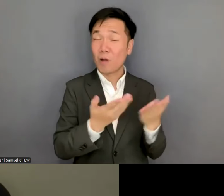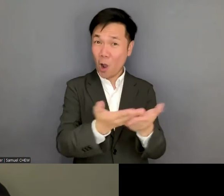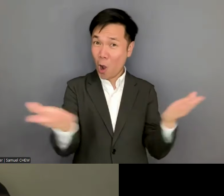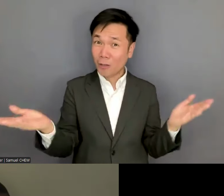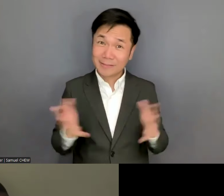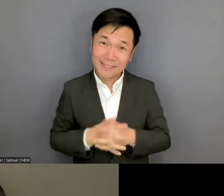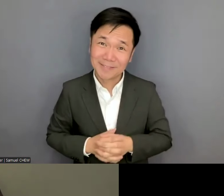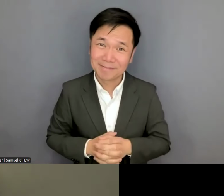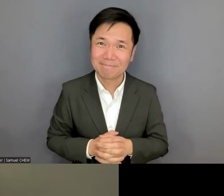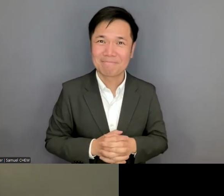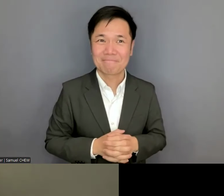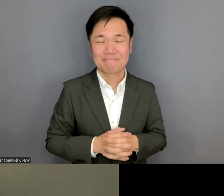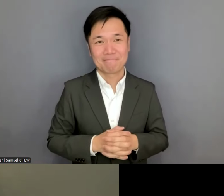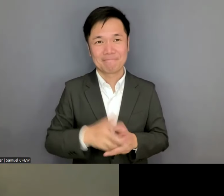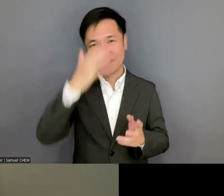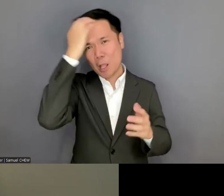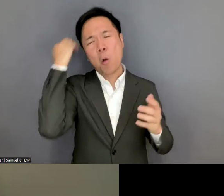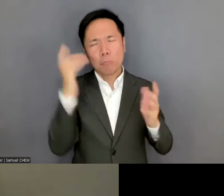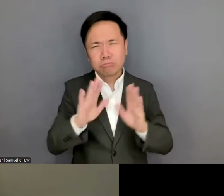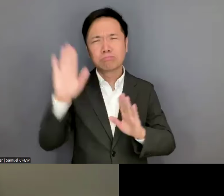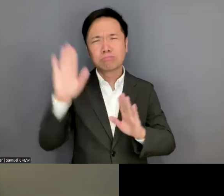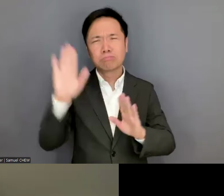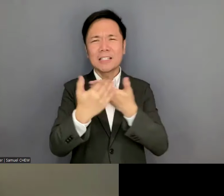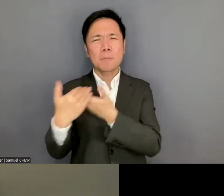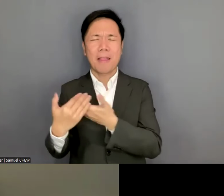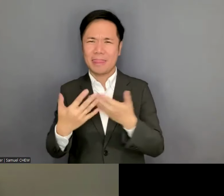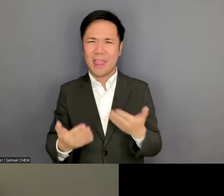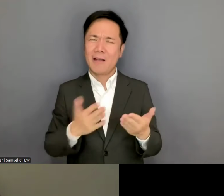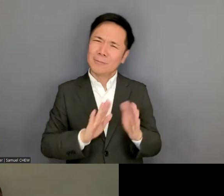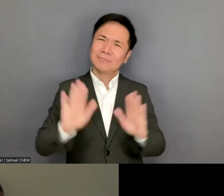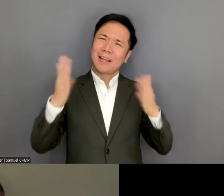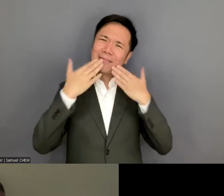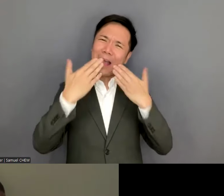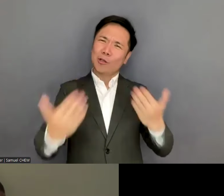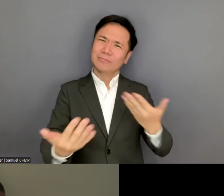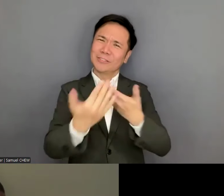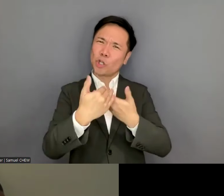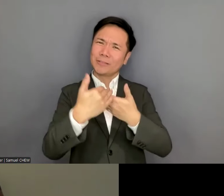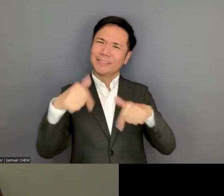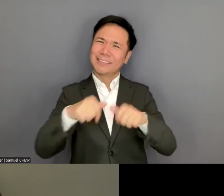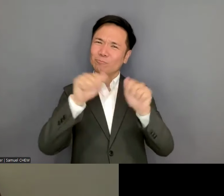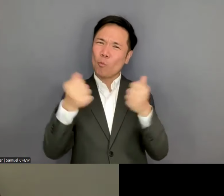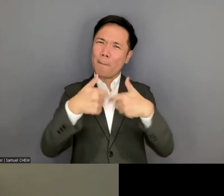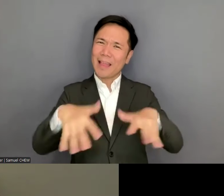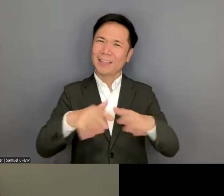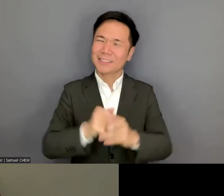who was participating today in our webinar. Thank you so much.